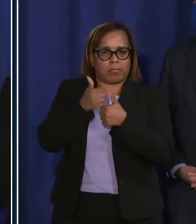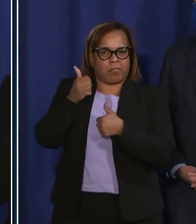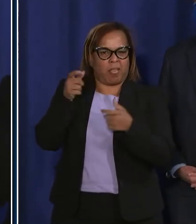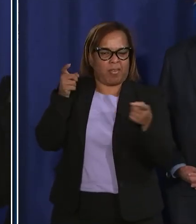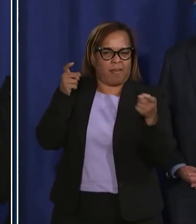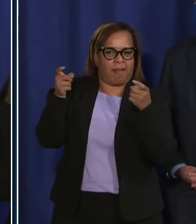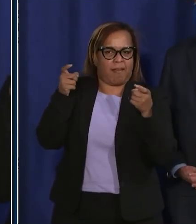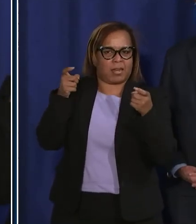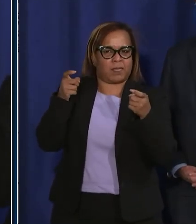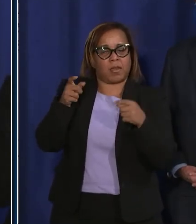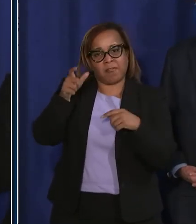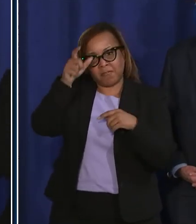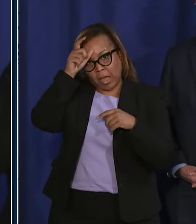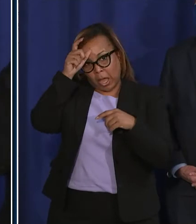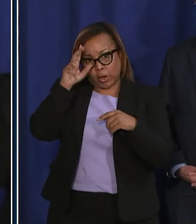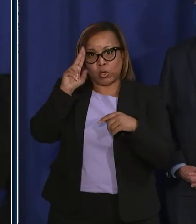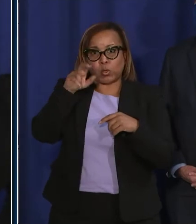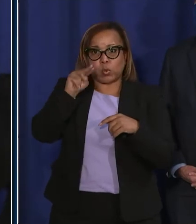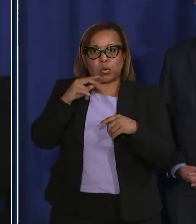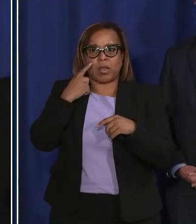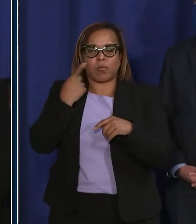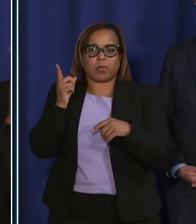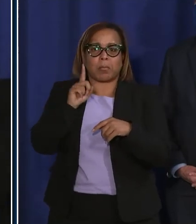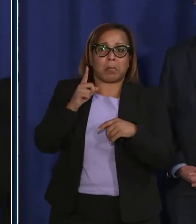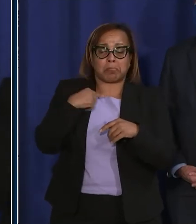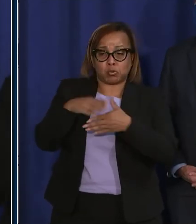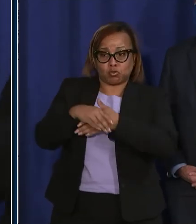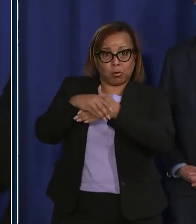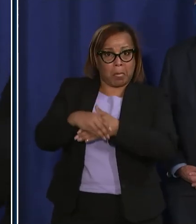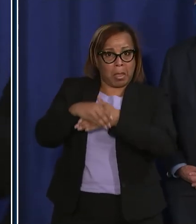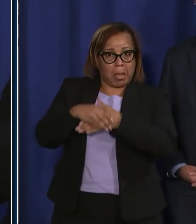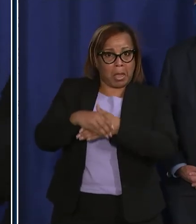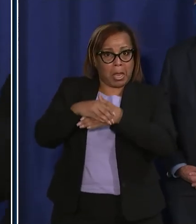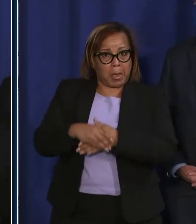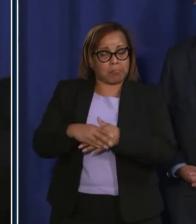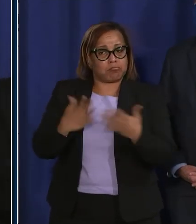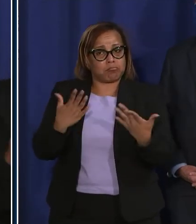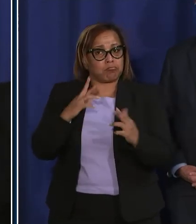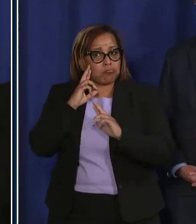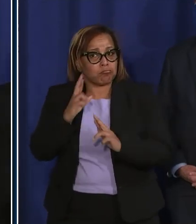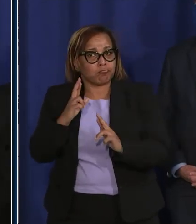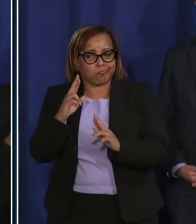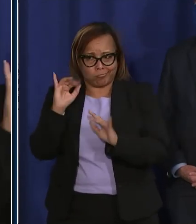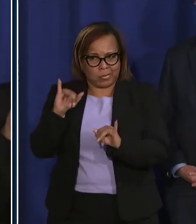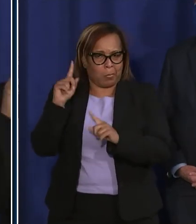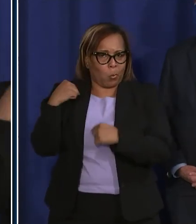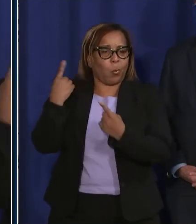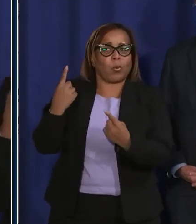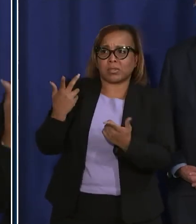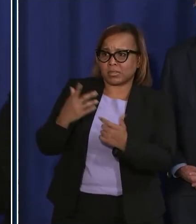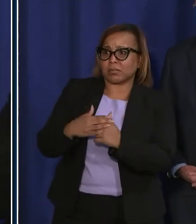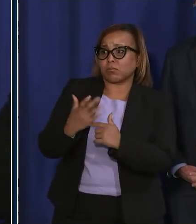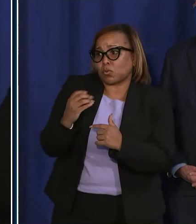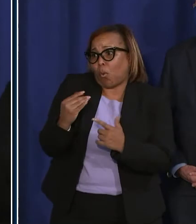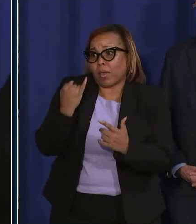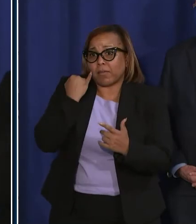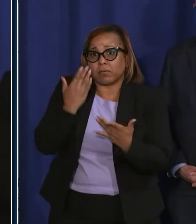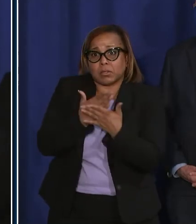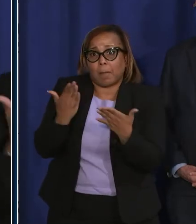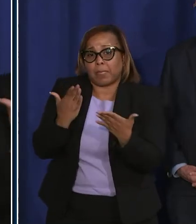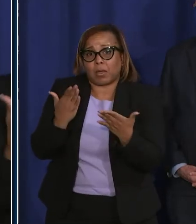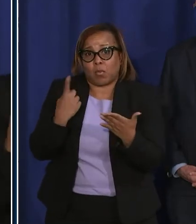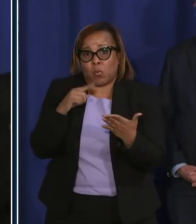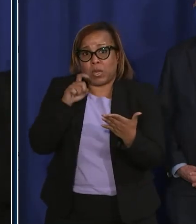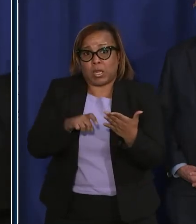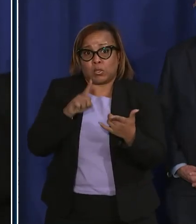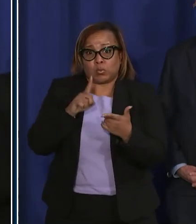the fire union as we were walking out, shook my hand, was very cordial as he always is. So if there's something that